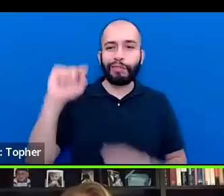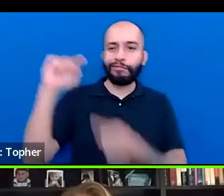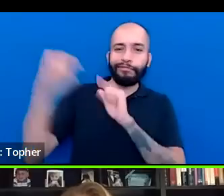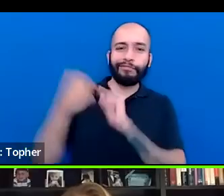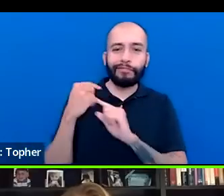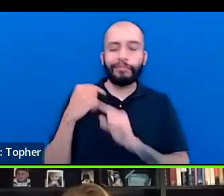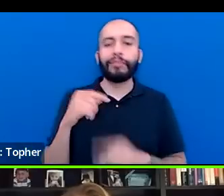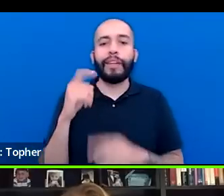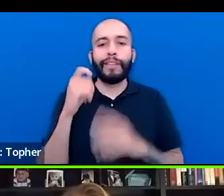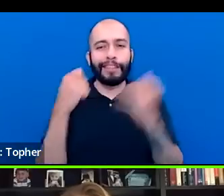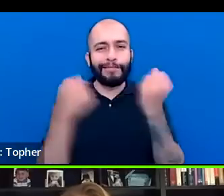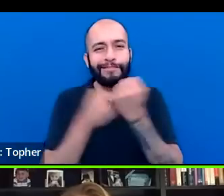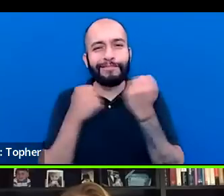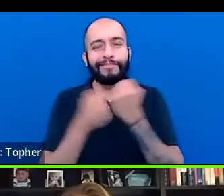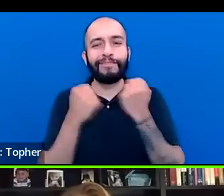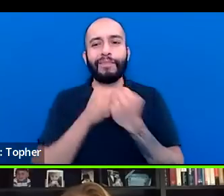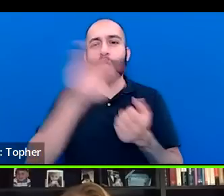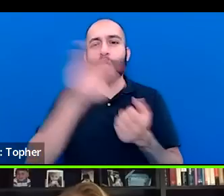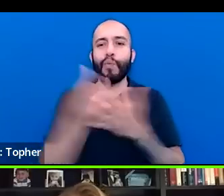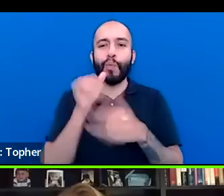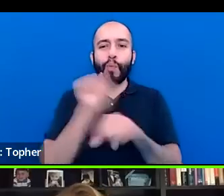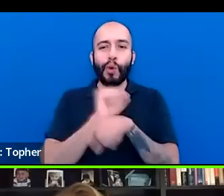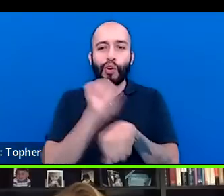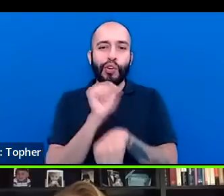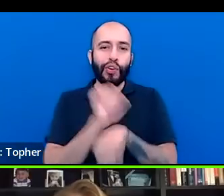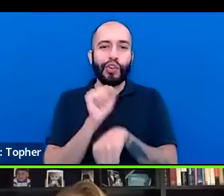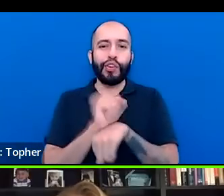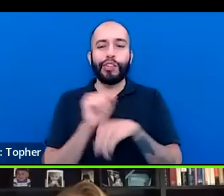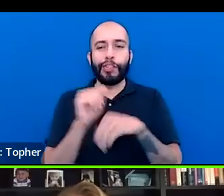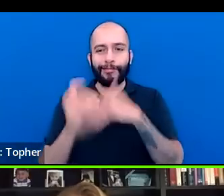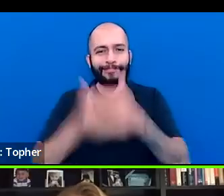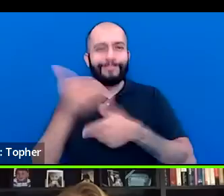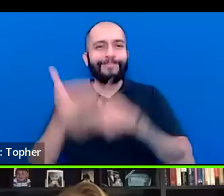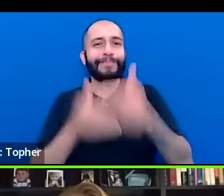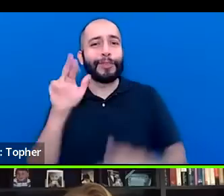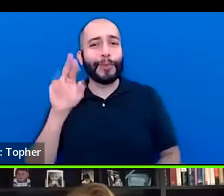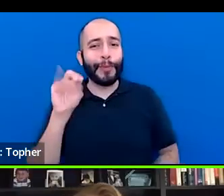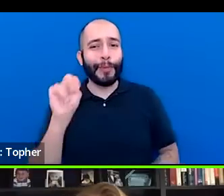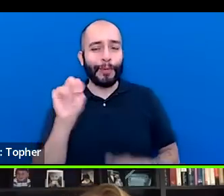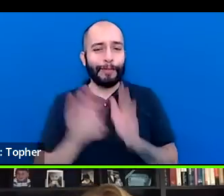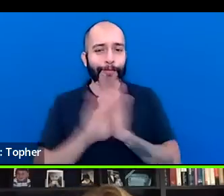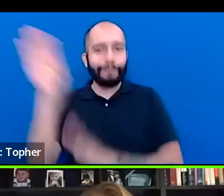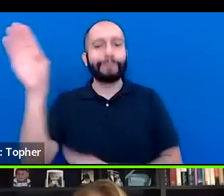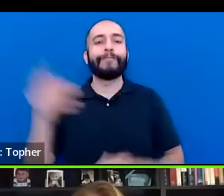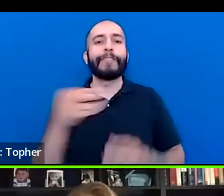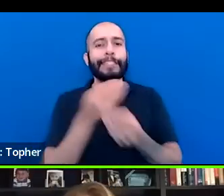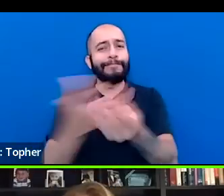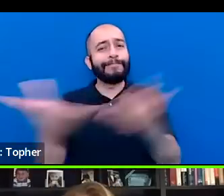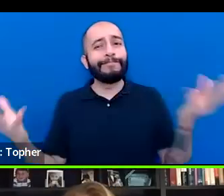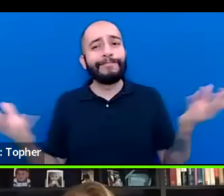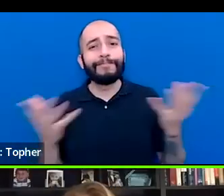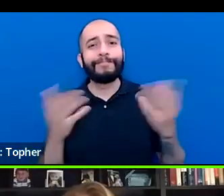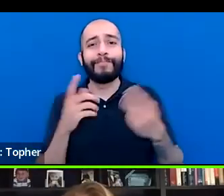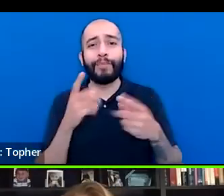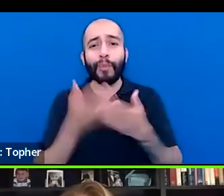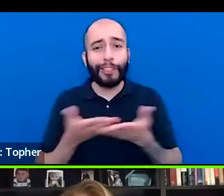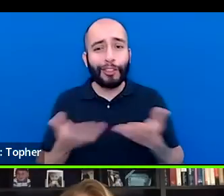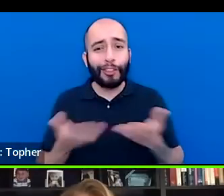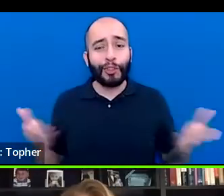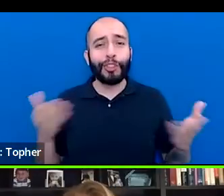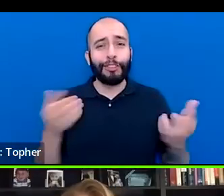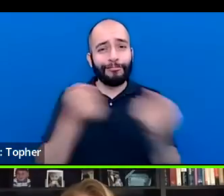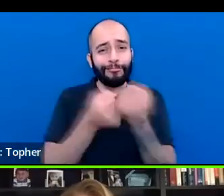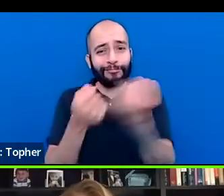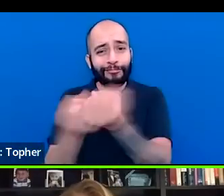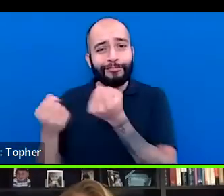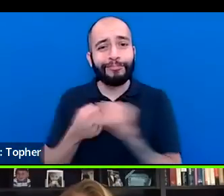them their resources to form their unions, and support anyone who is organizing. And if there is an organizing campaign that